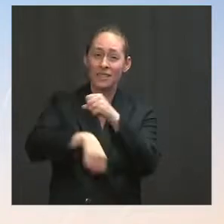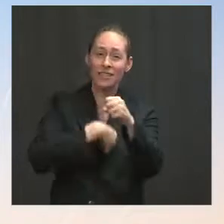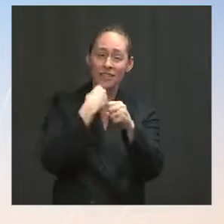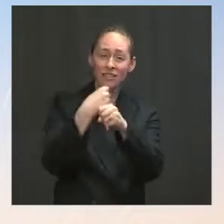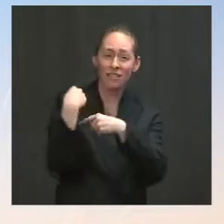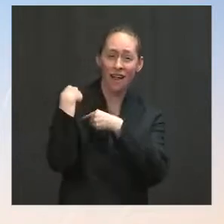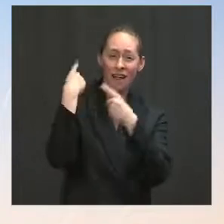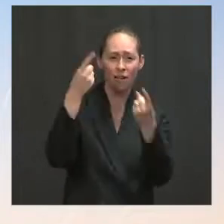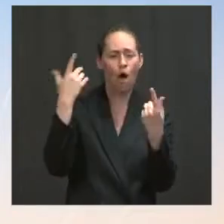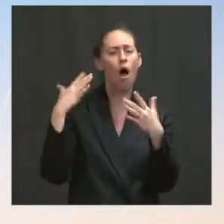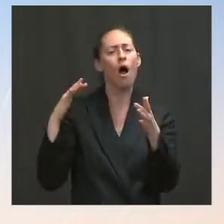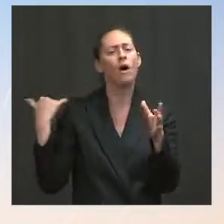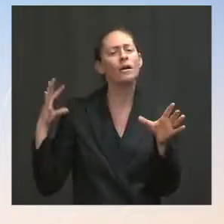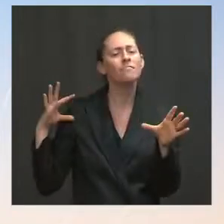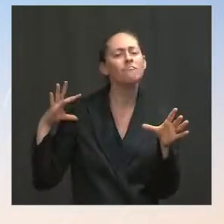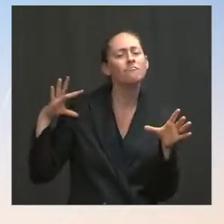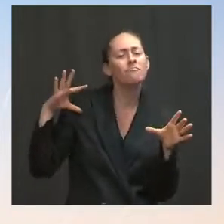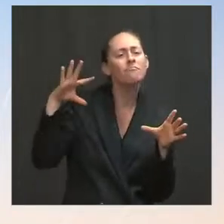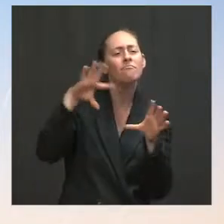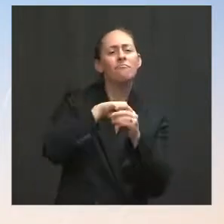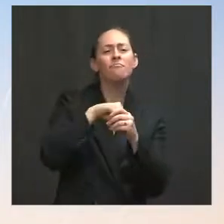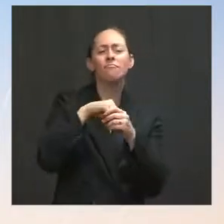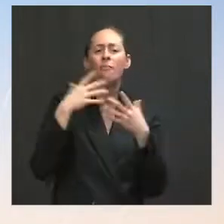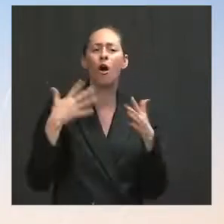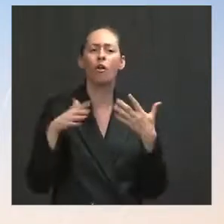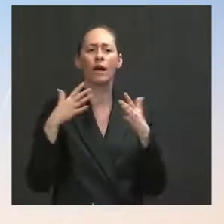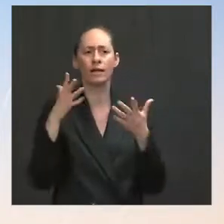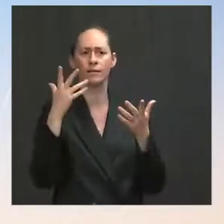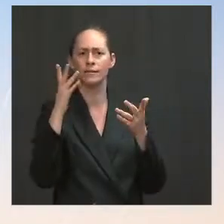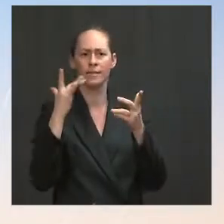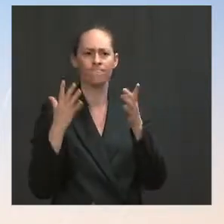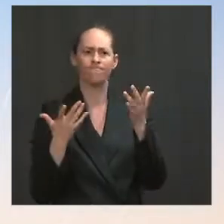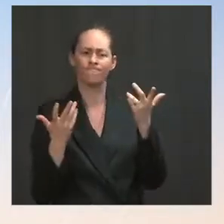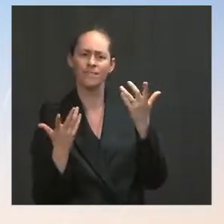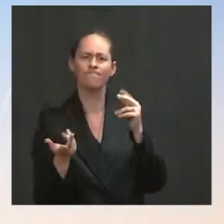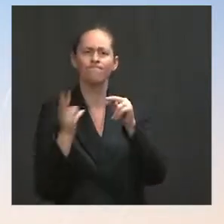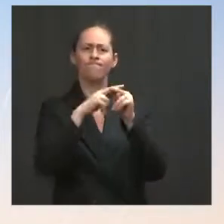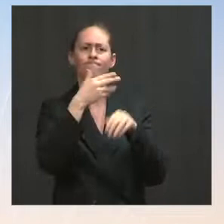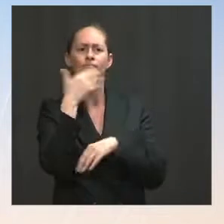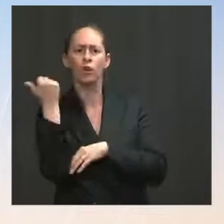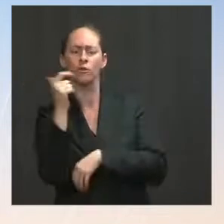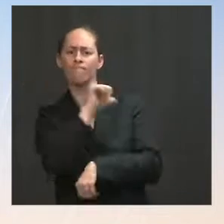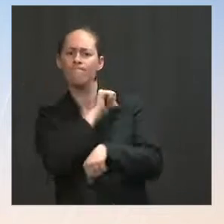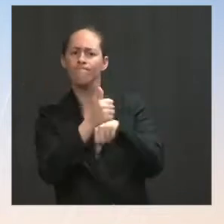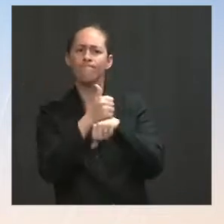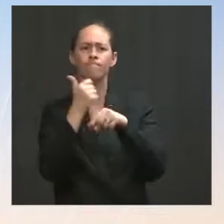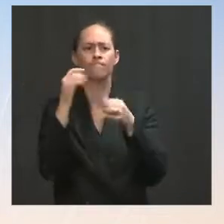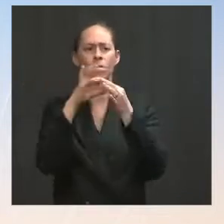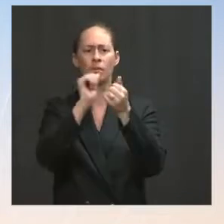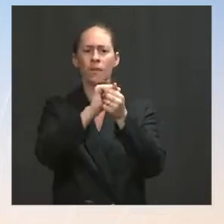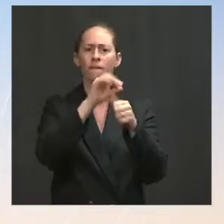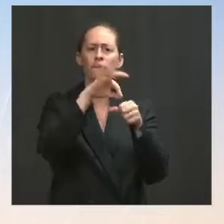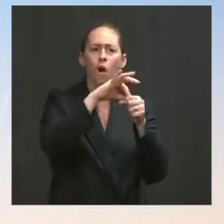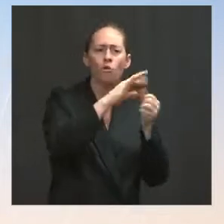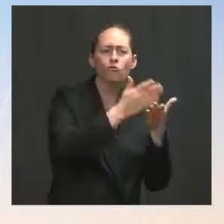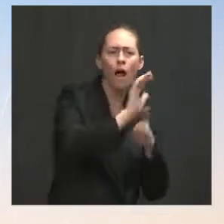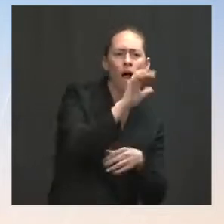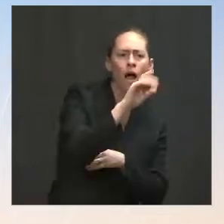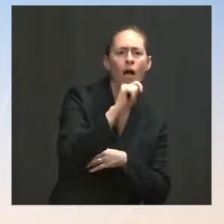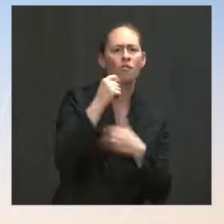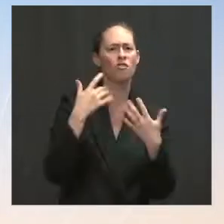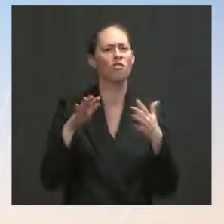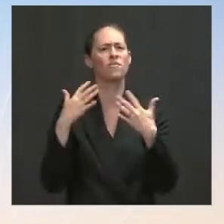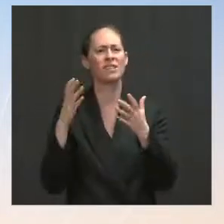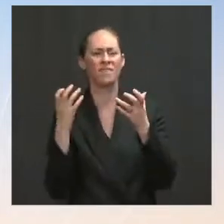work leading the effort to reauthorize the Voting Rights Act to even the steps he's taken as president. So obviously this is a